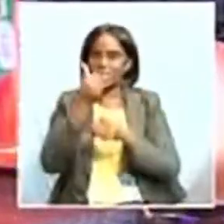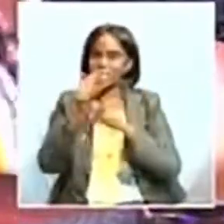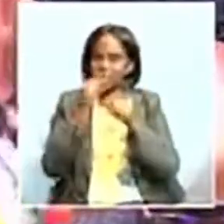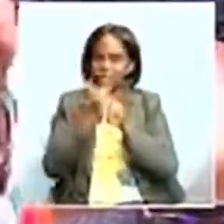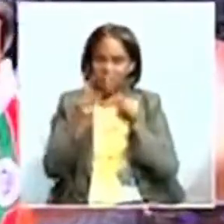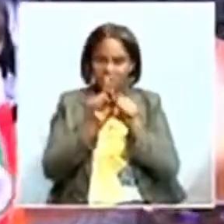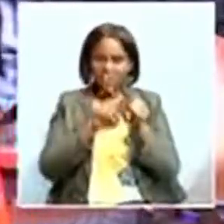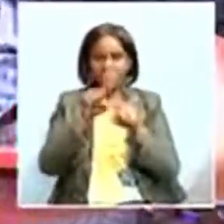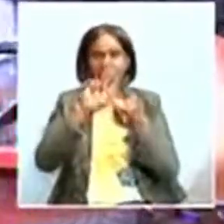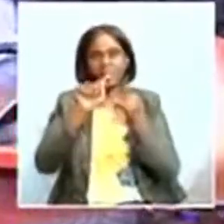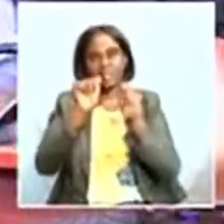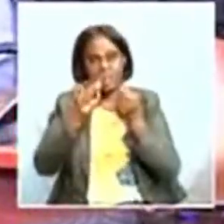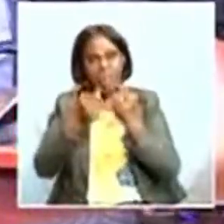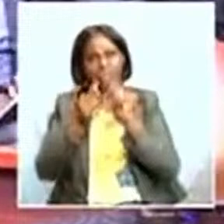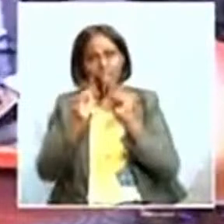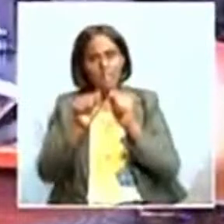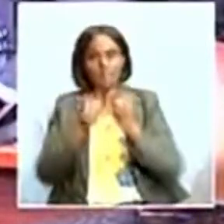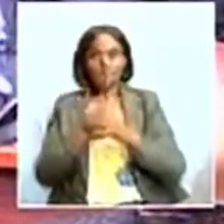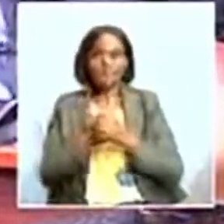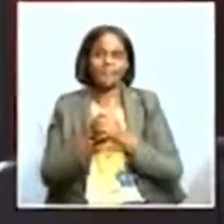you change your curriculum.